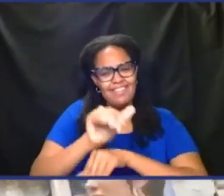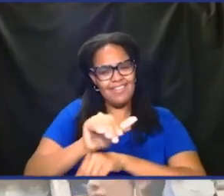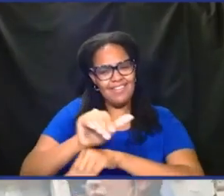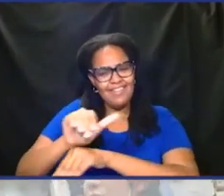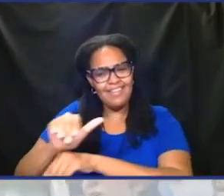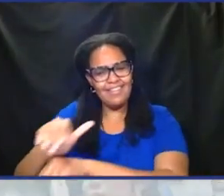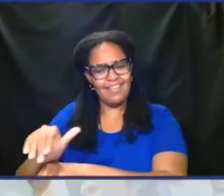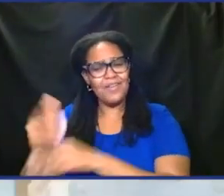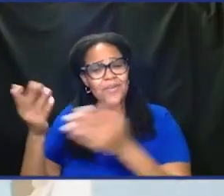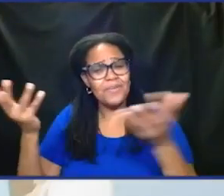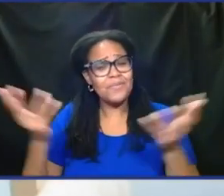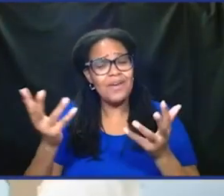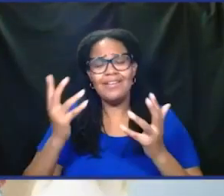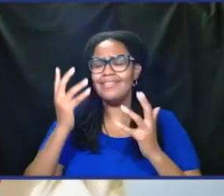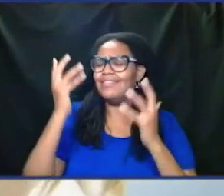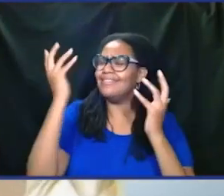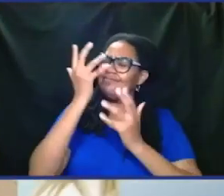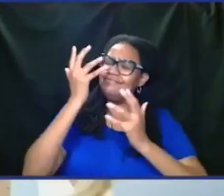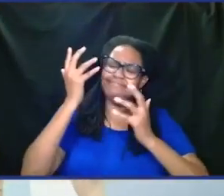now. Ooh,